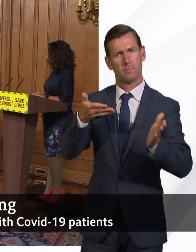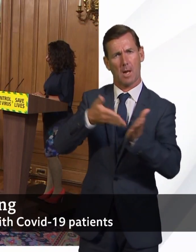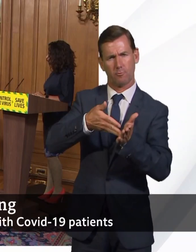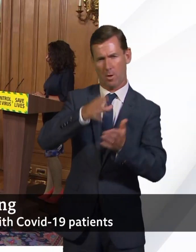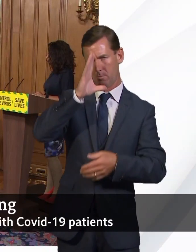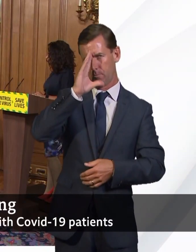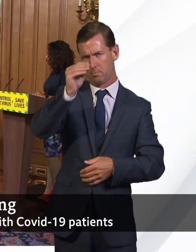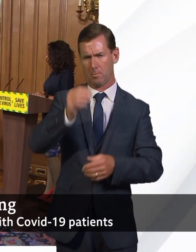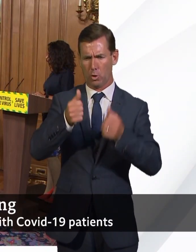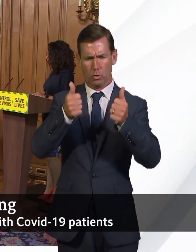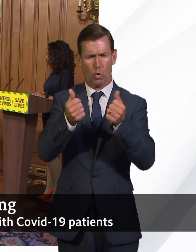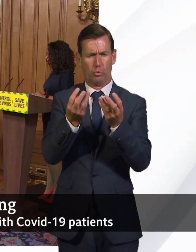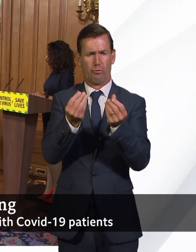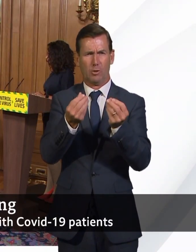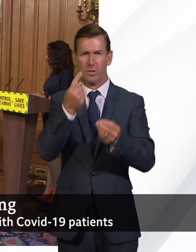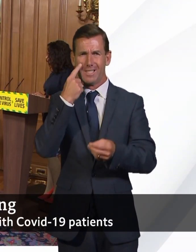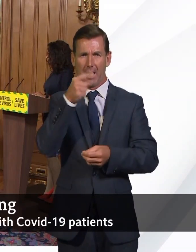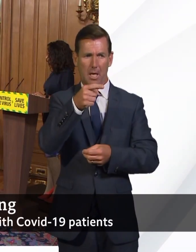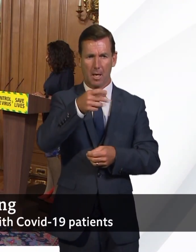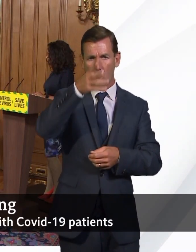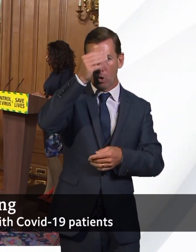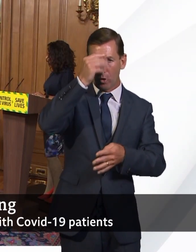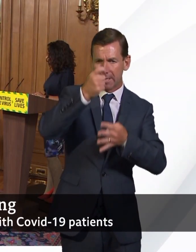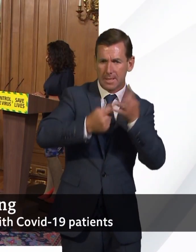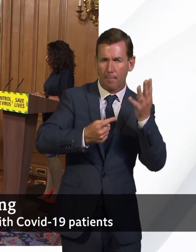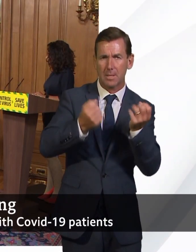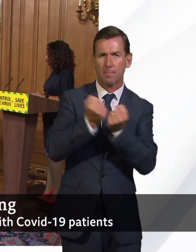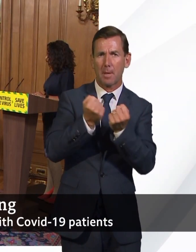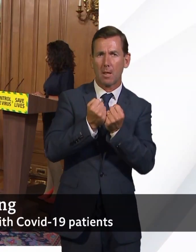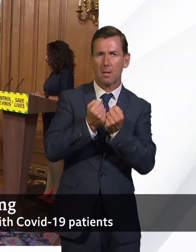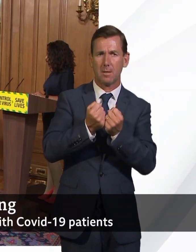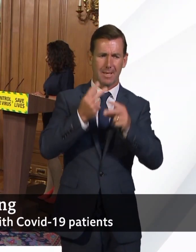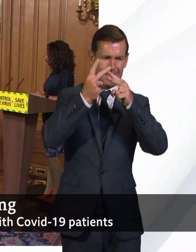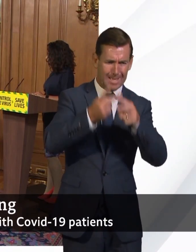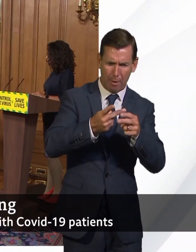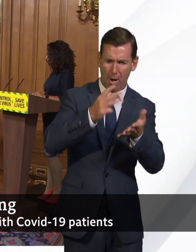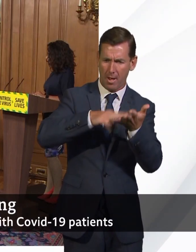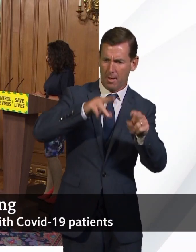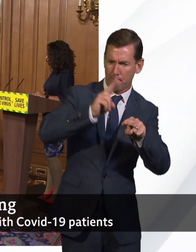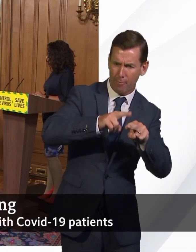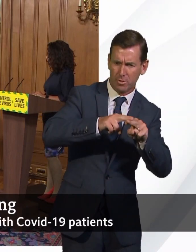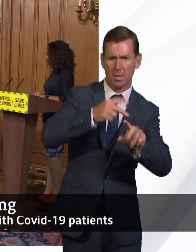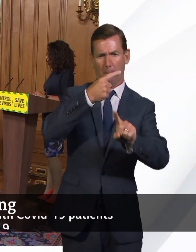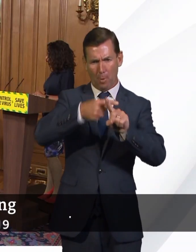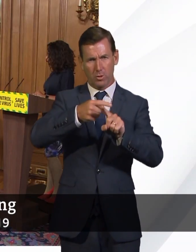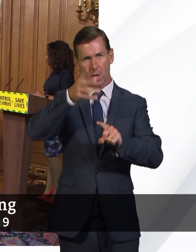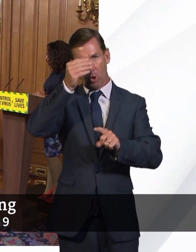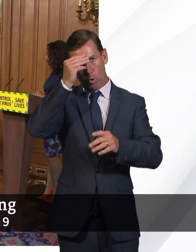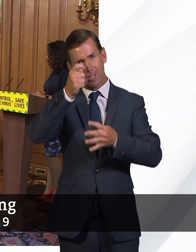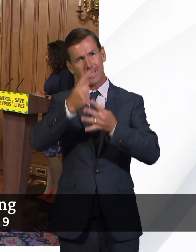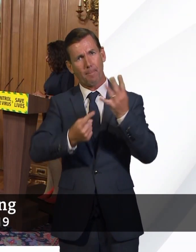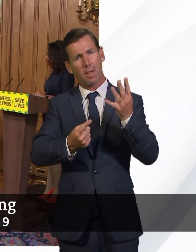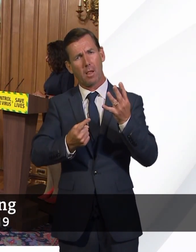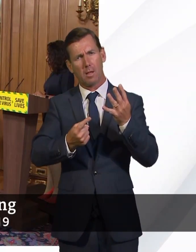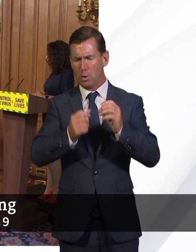for learning disabled as well. So I think it's not just about carers and parents and guardians or care managers. It's very